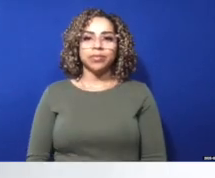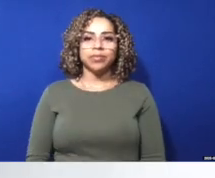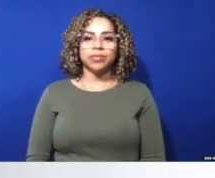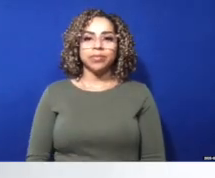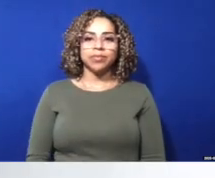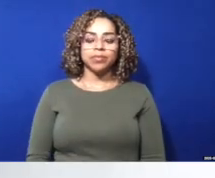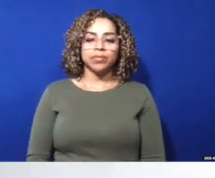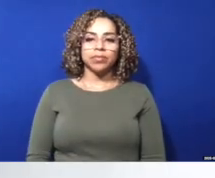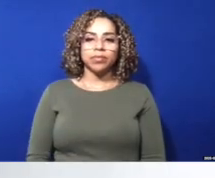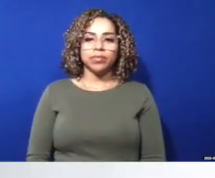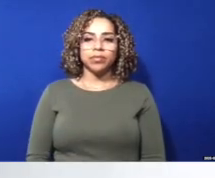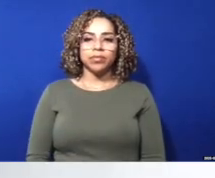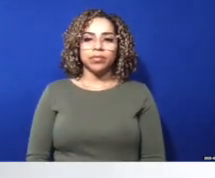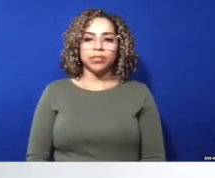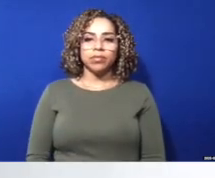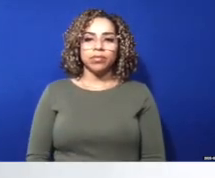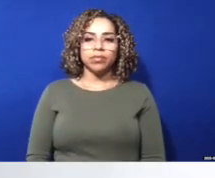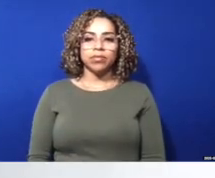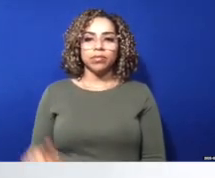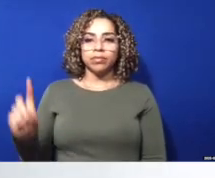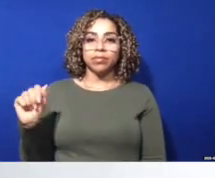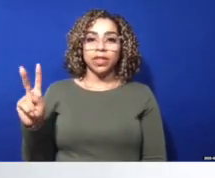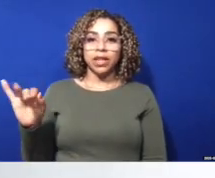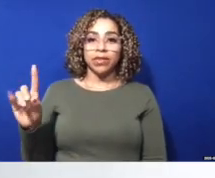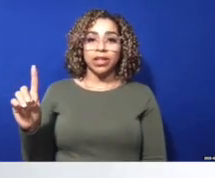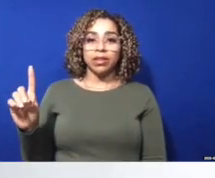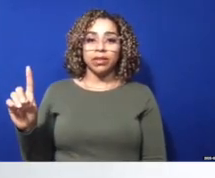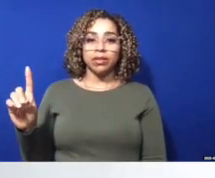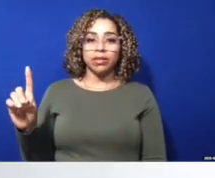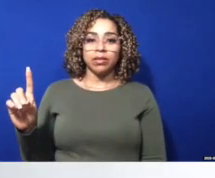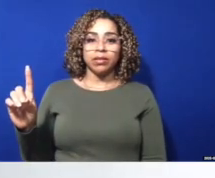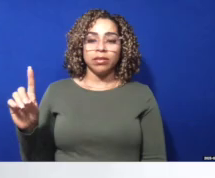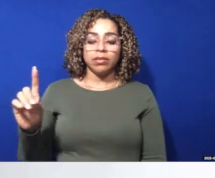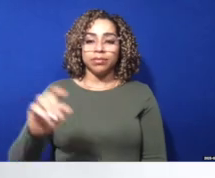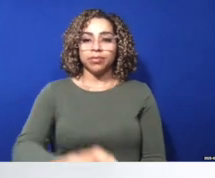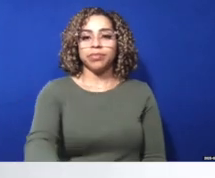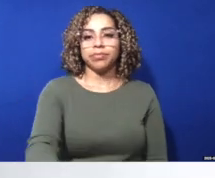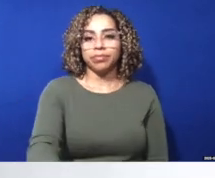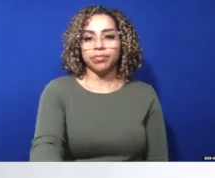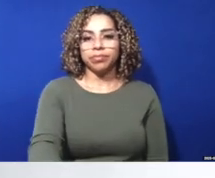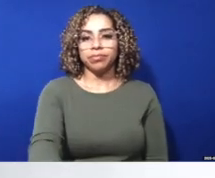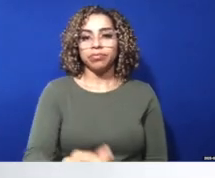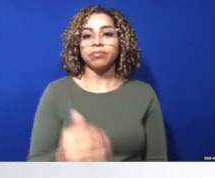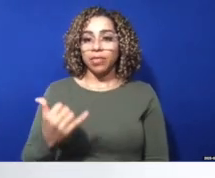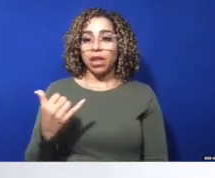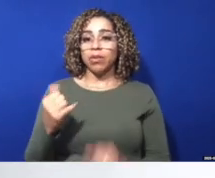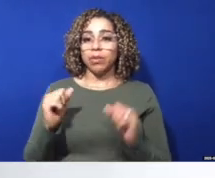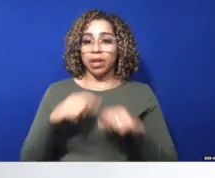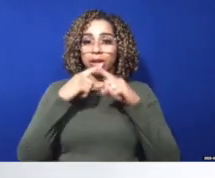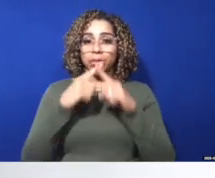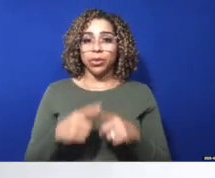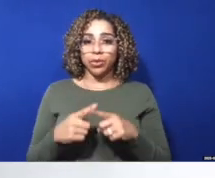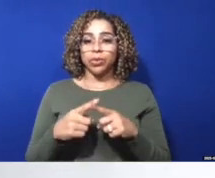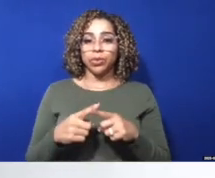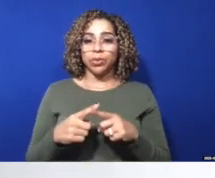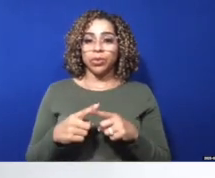All right. David Reichmuth, you're now able to unmute and provide